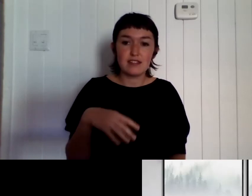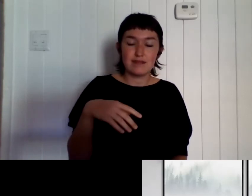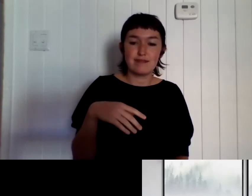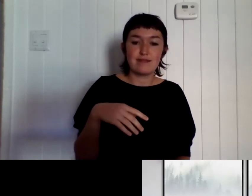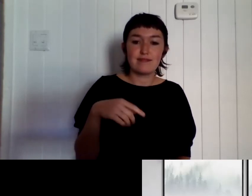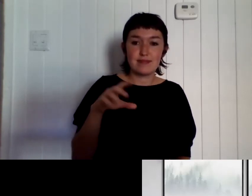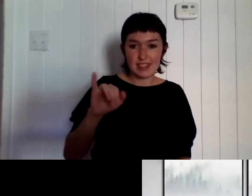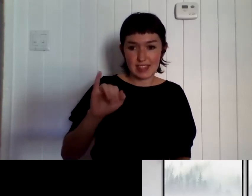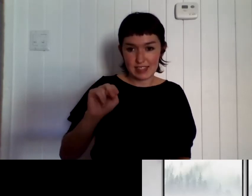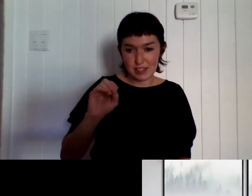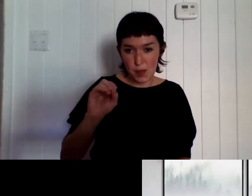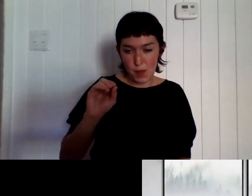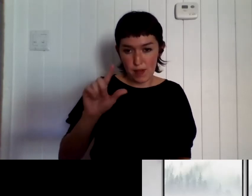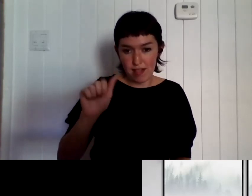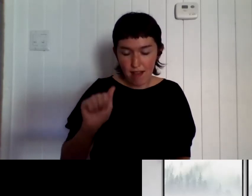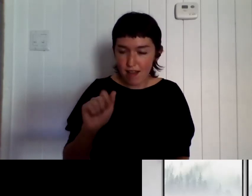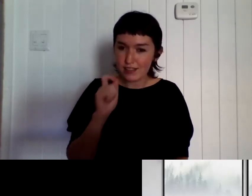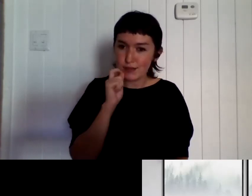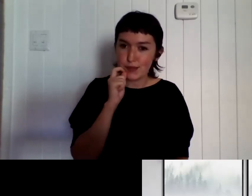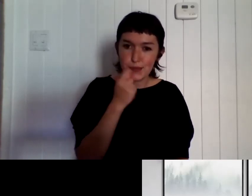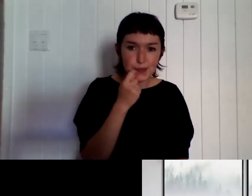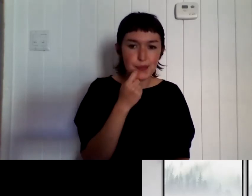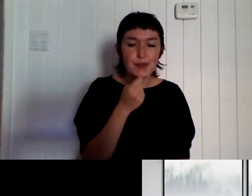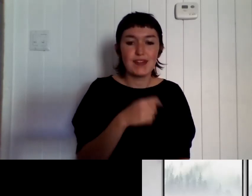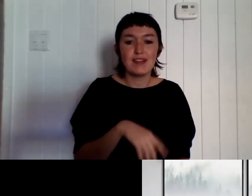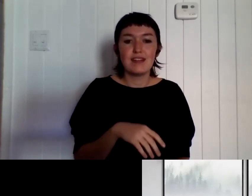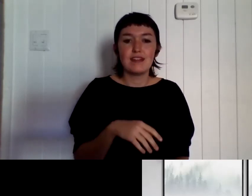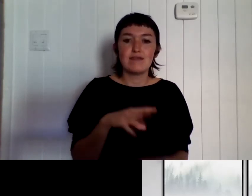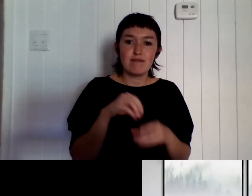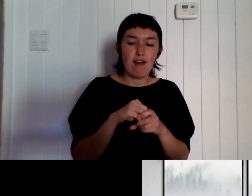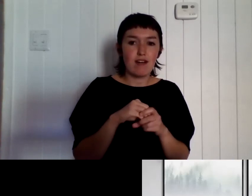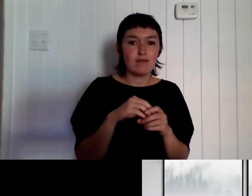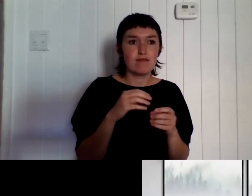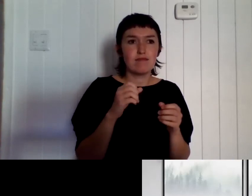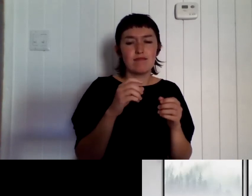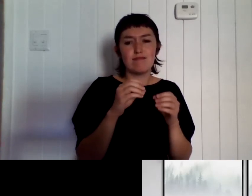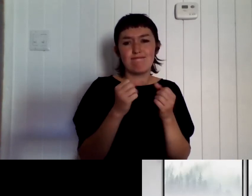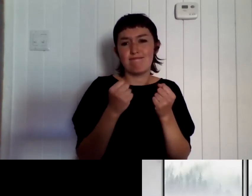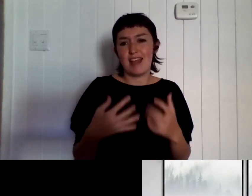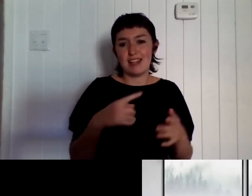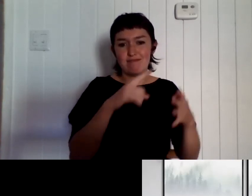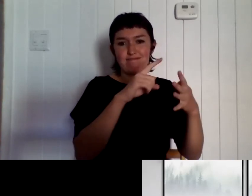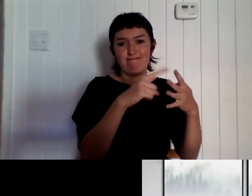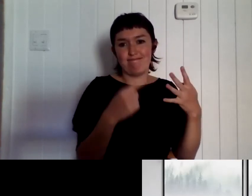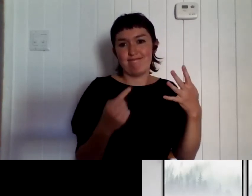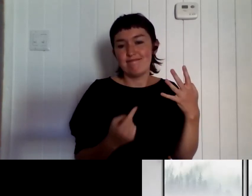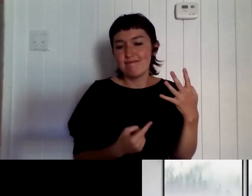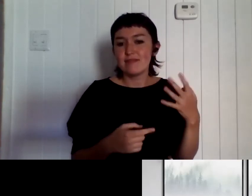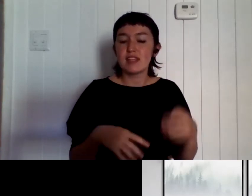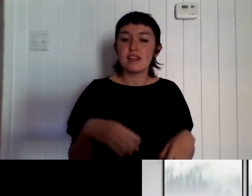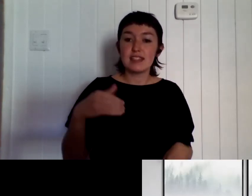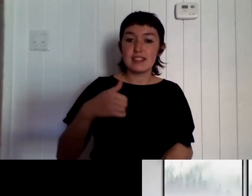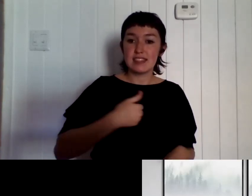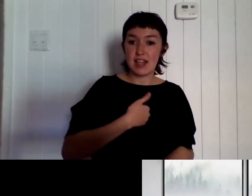insula, and it's just super cool. It's involved in so many different types of things, from kind of self-awareness,